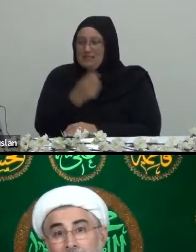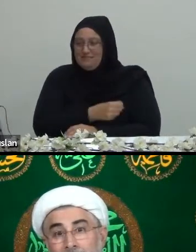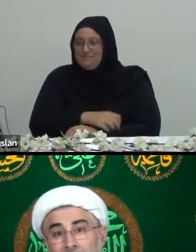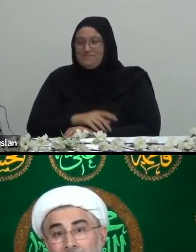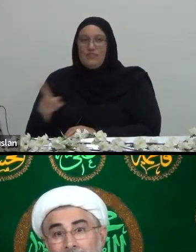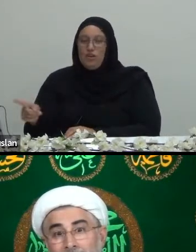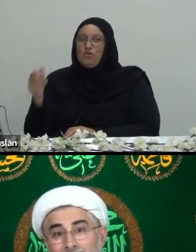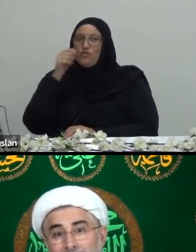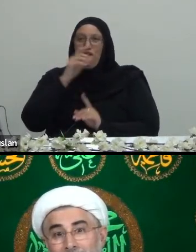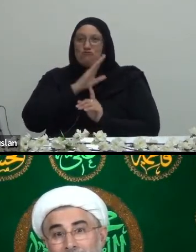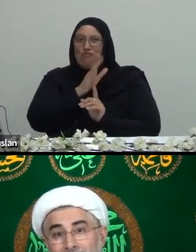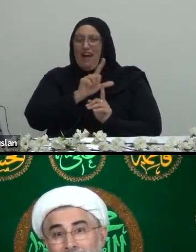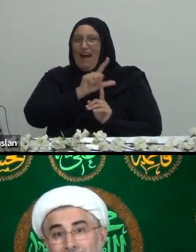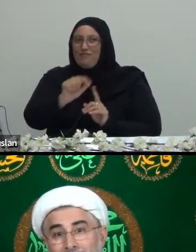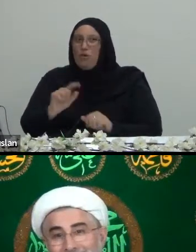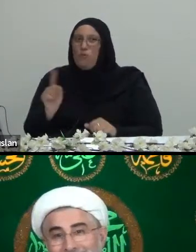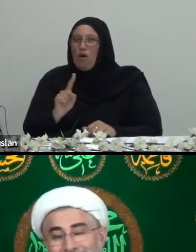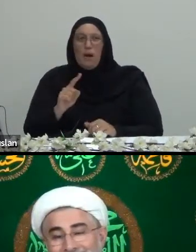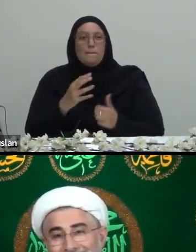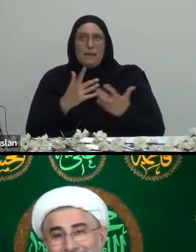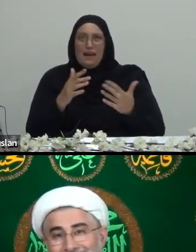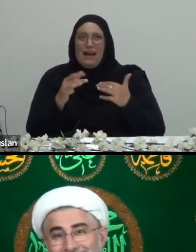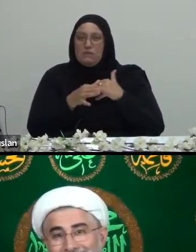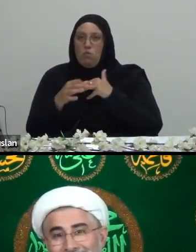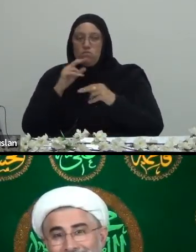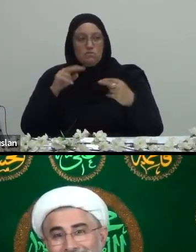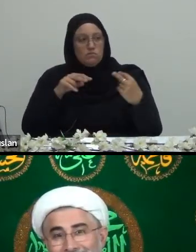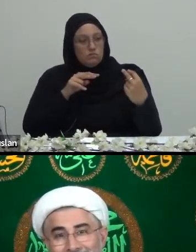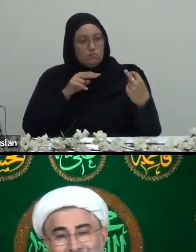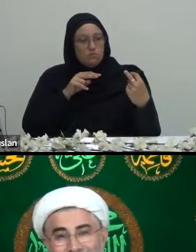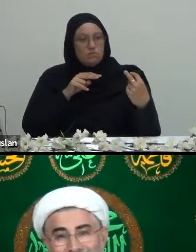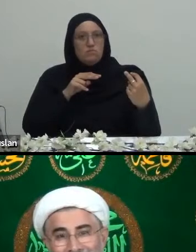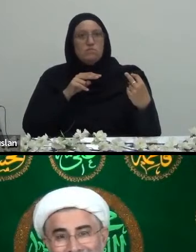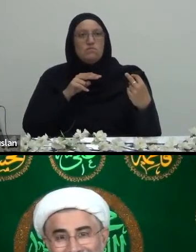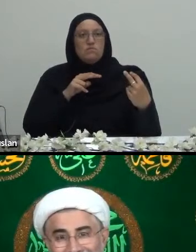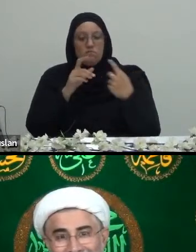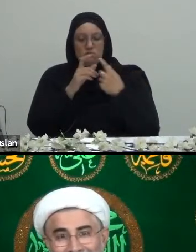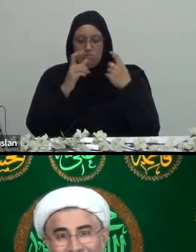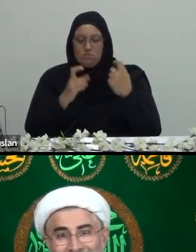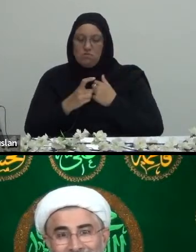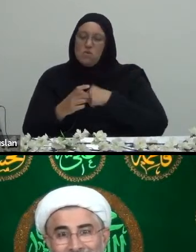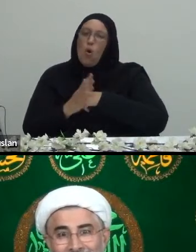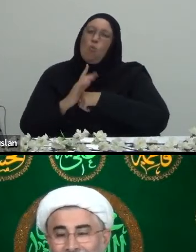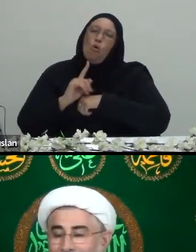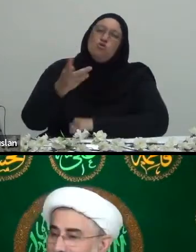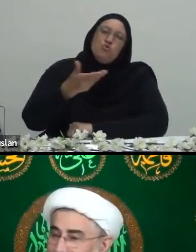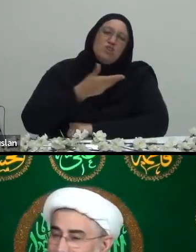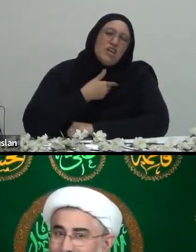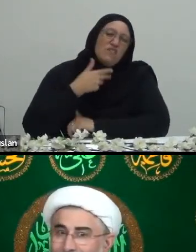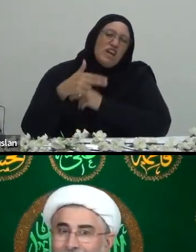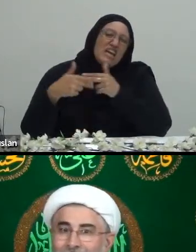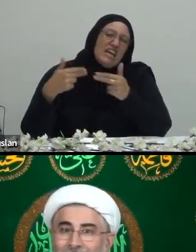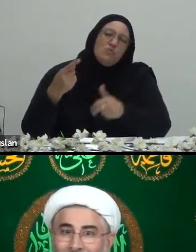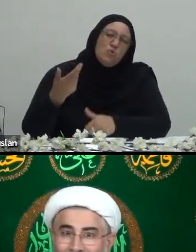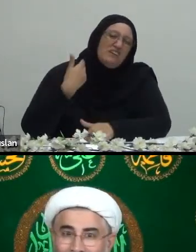this session, I'm sure many husbands and wives are going to look at their marriage contract and say, what was my nuptial gift that you were supposed to give me?